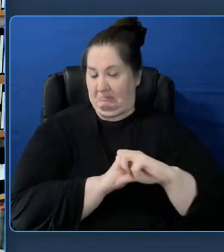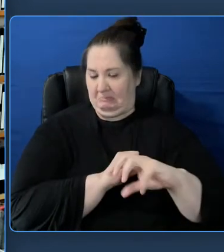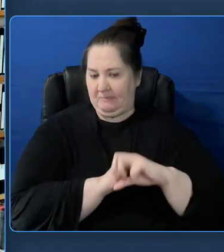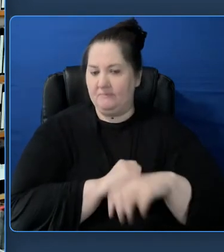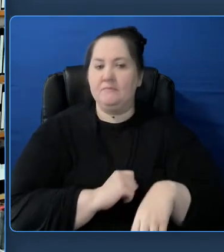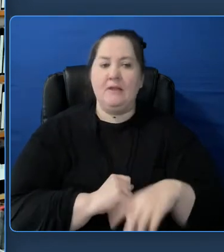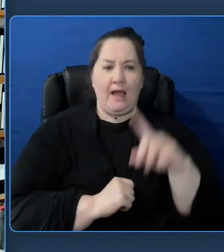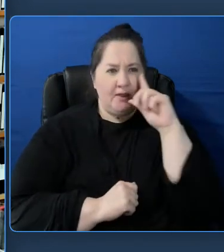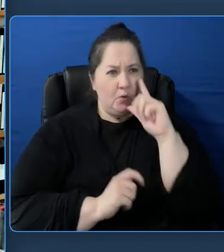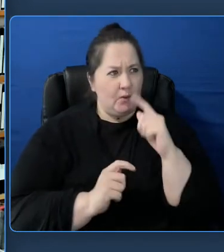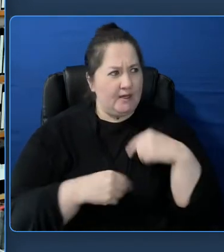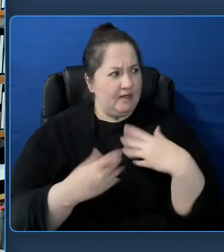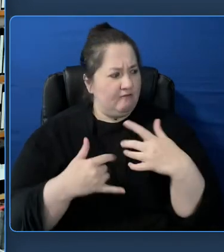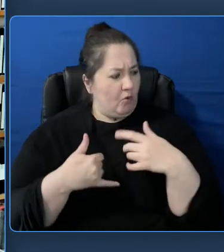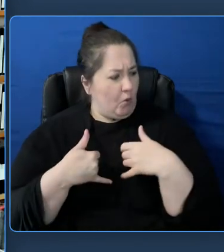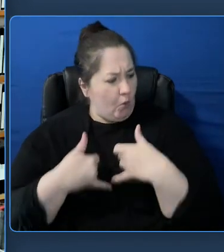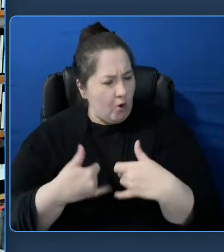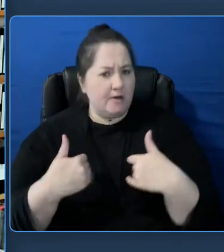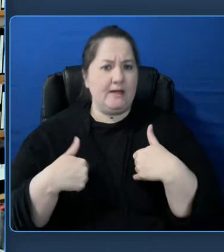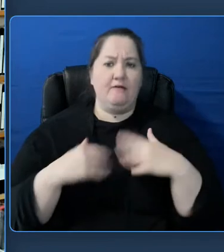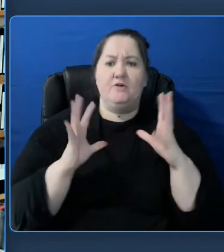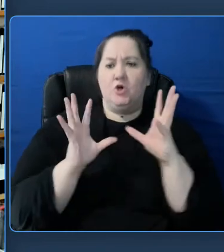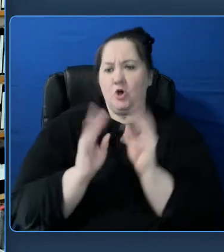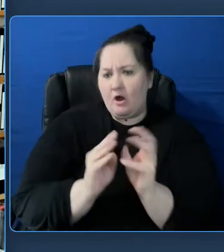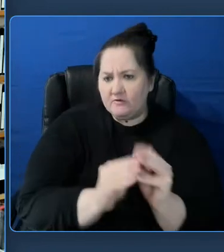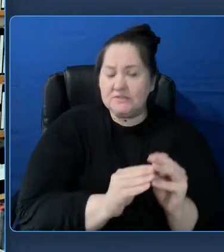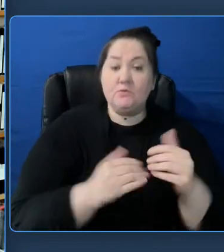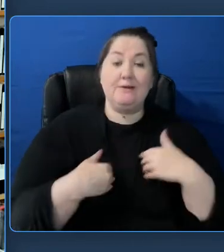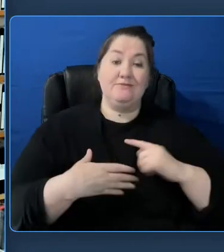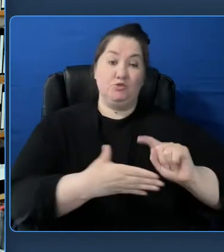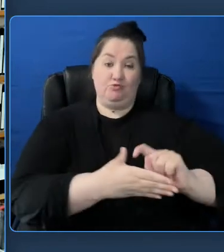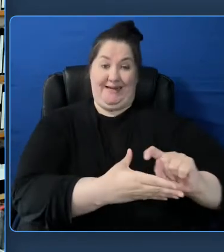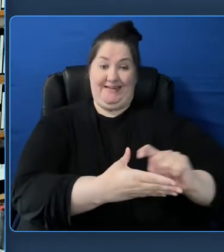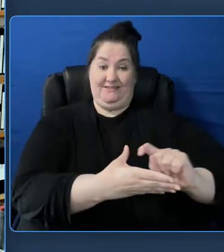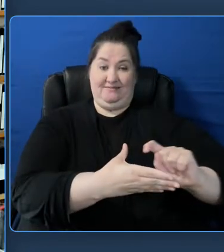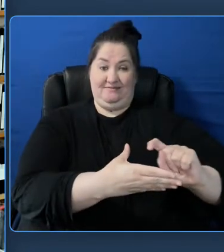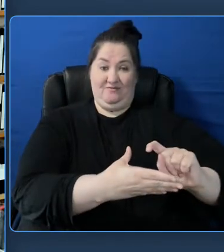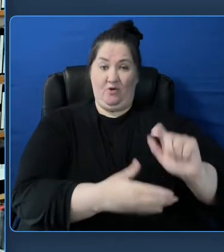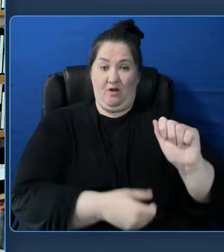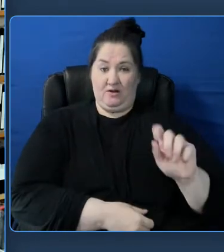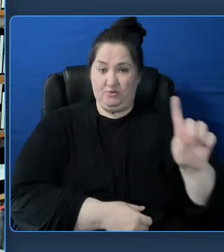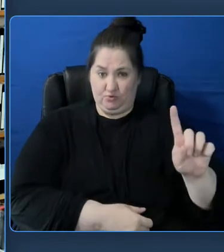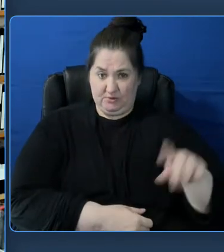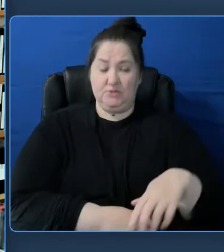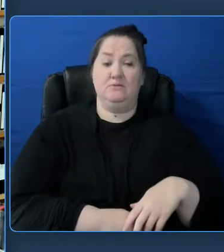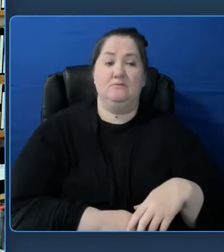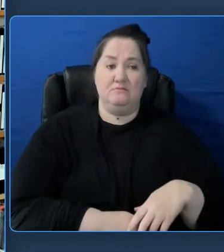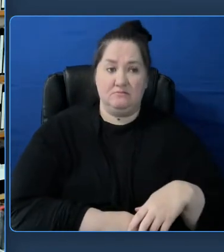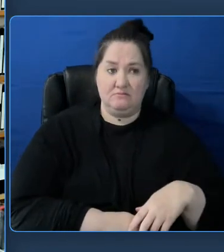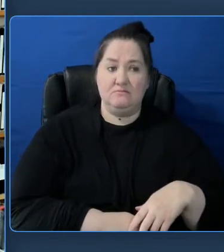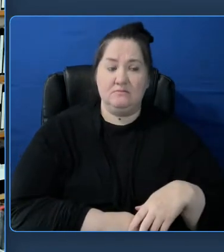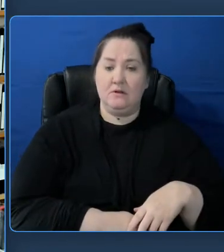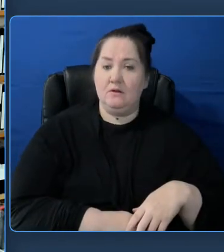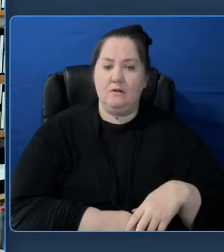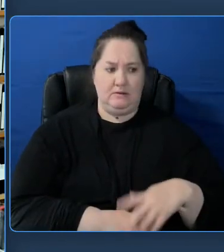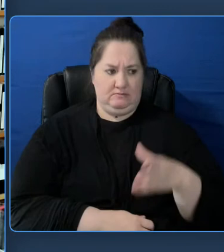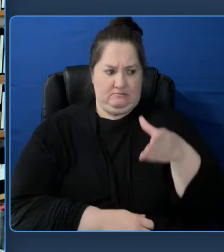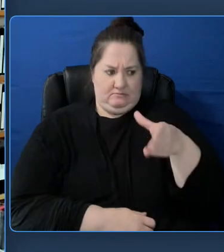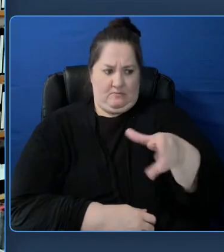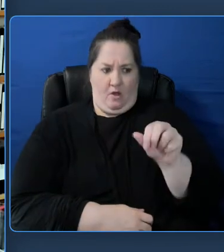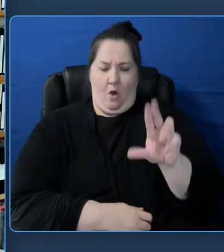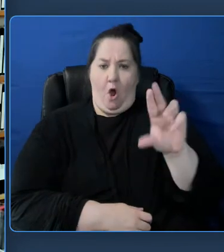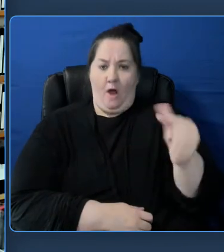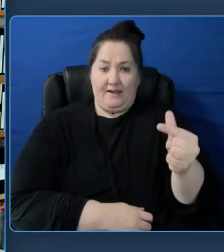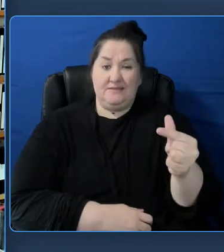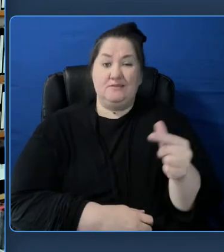I mentioned we give awards, we have conferences, we have training in audio description. In fact, this August, we will do